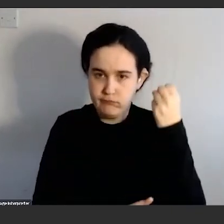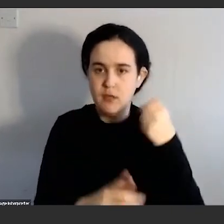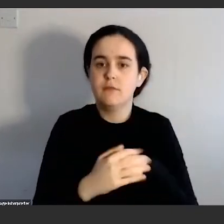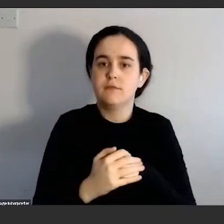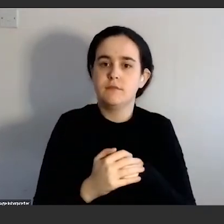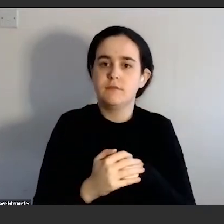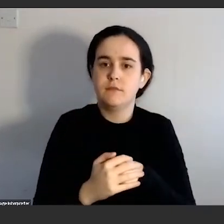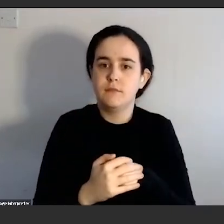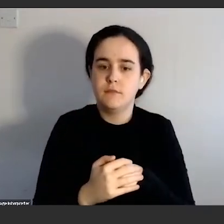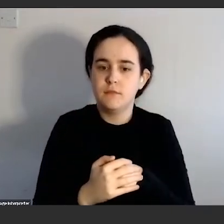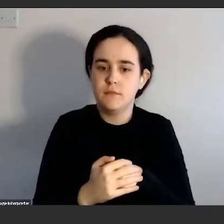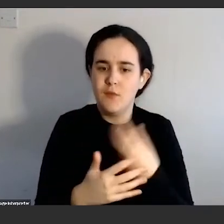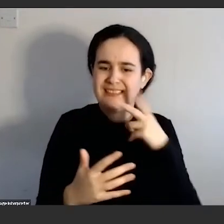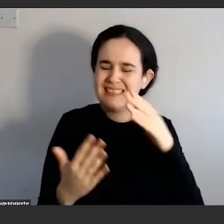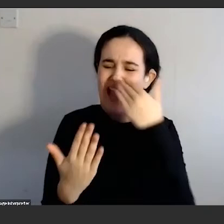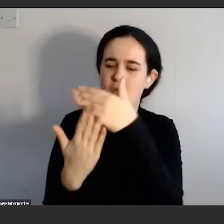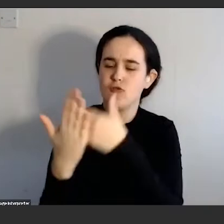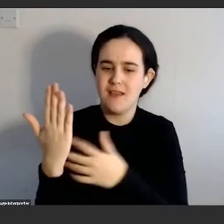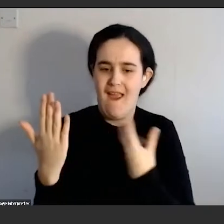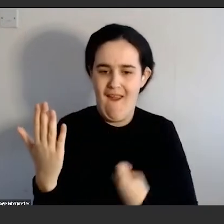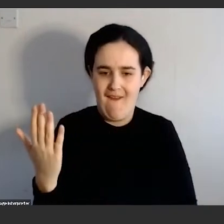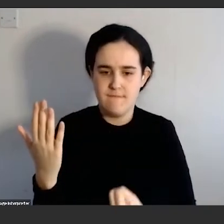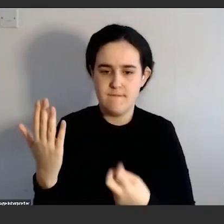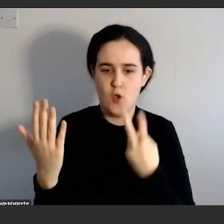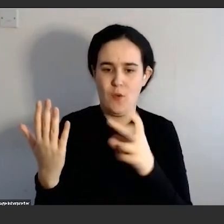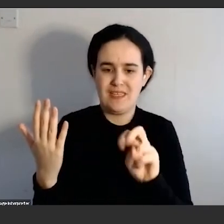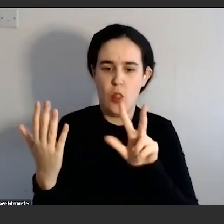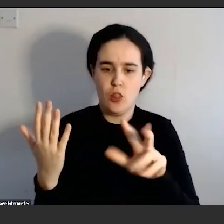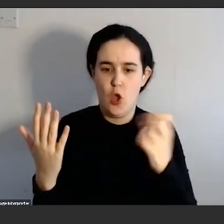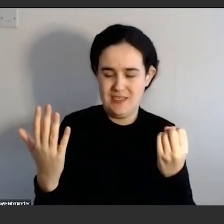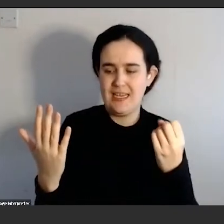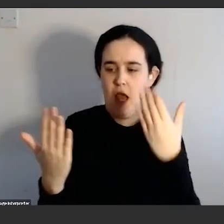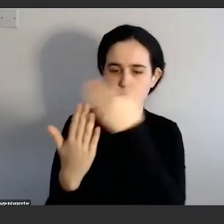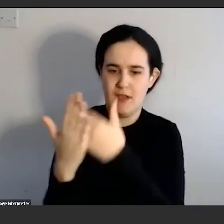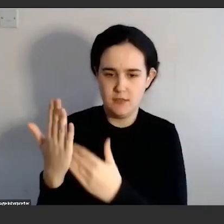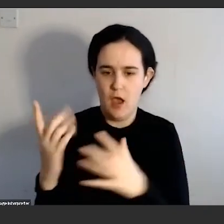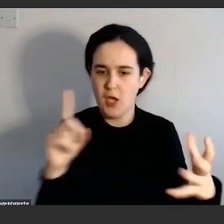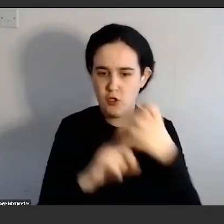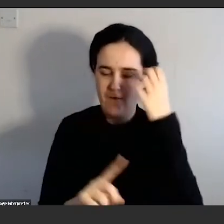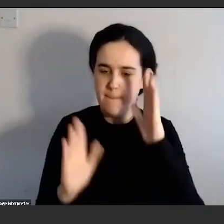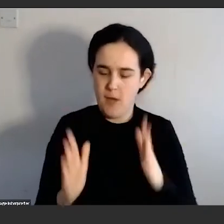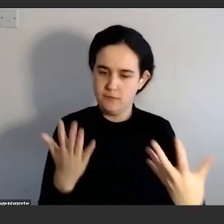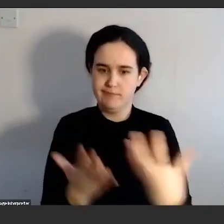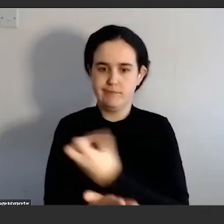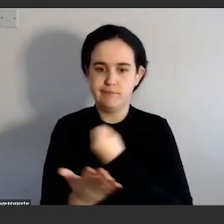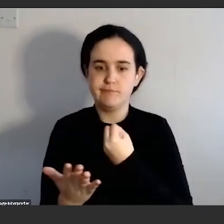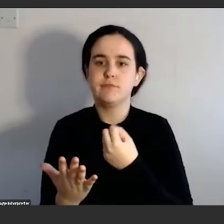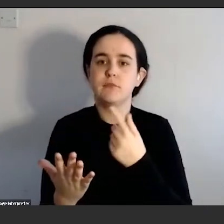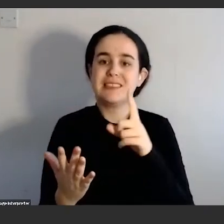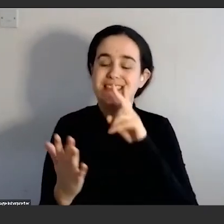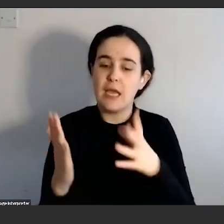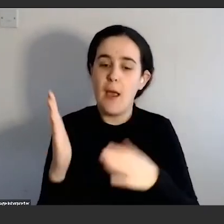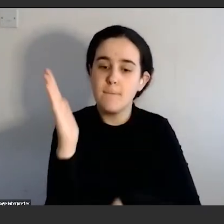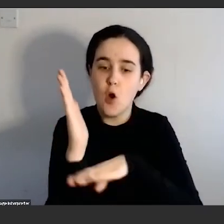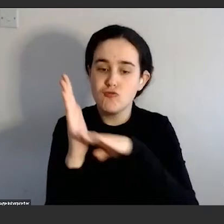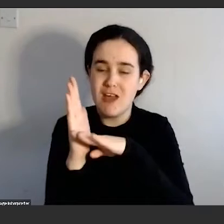no one behind. For instance, the COVID pandemic showed us all how interconnected our world is